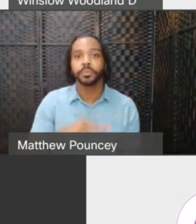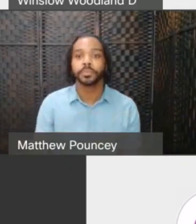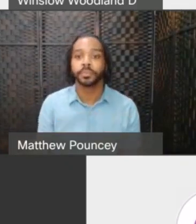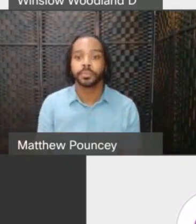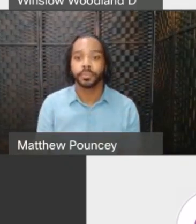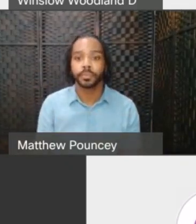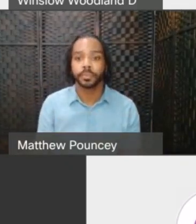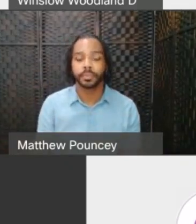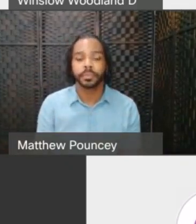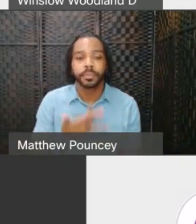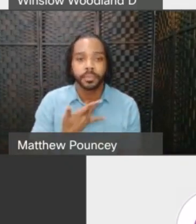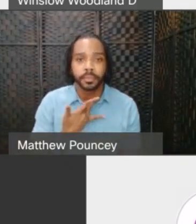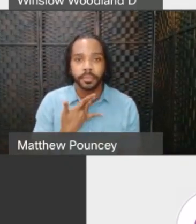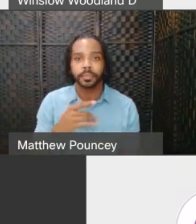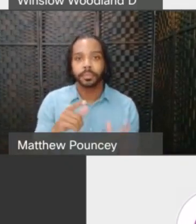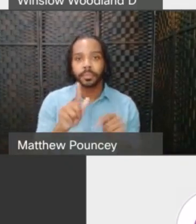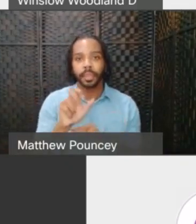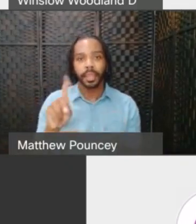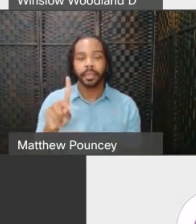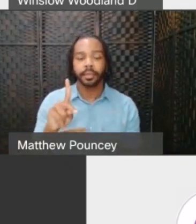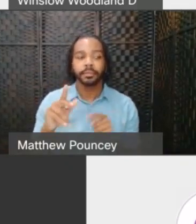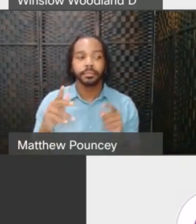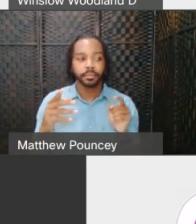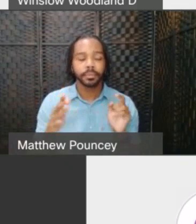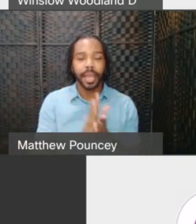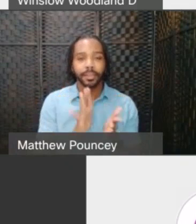I mean, the document to you.